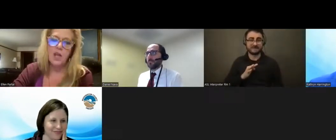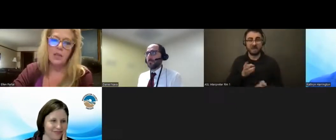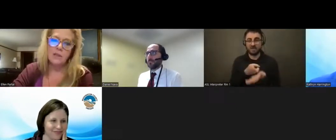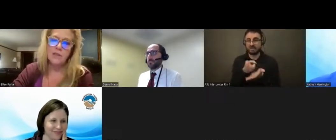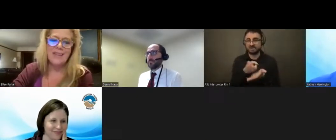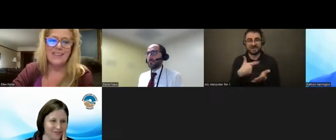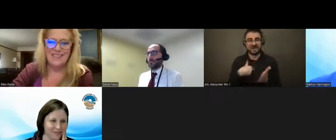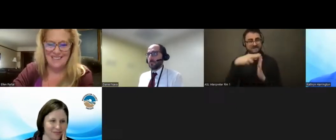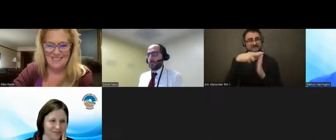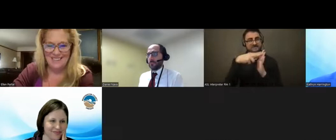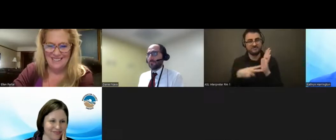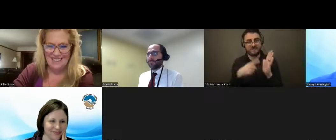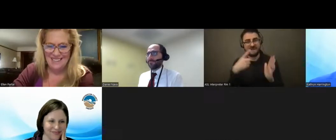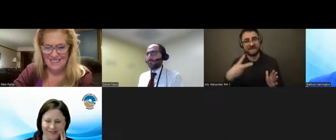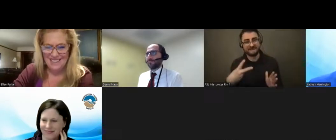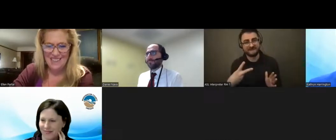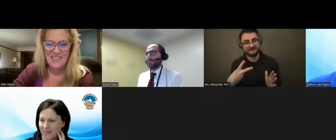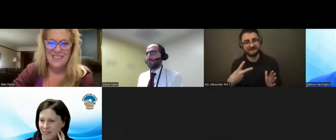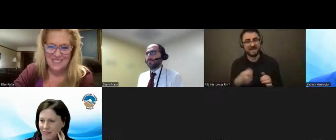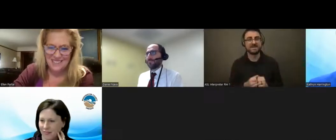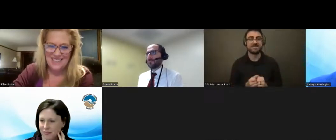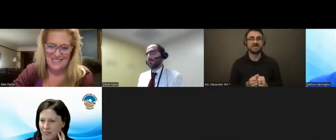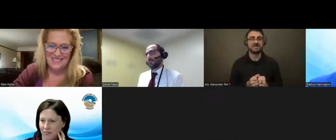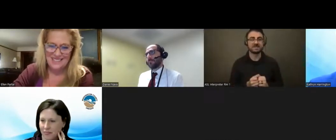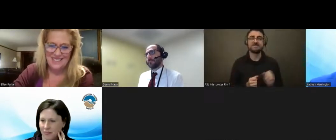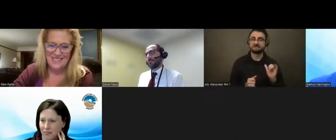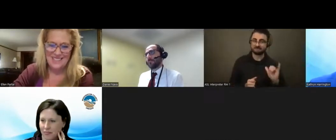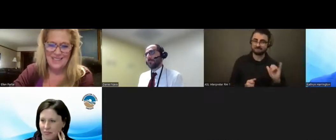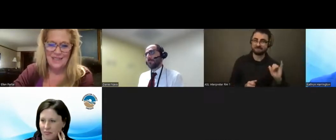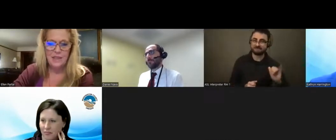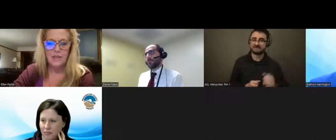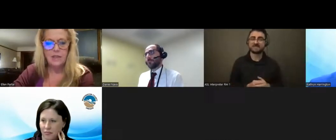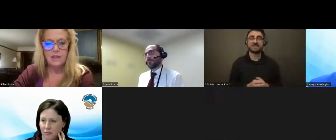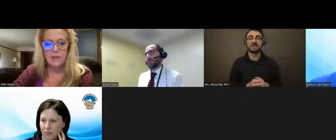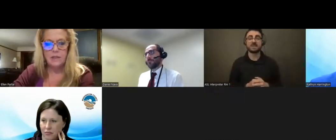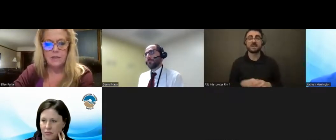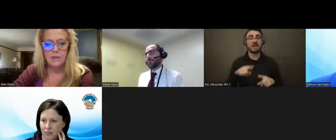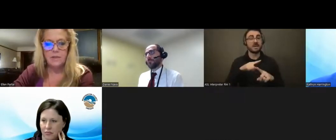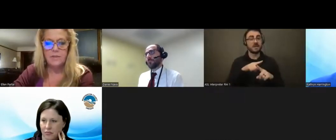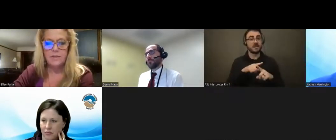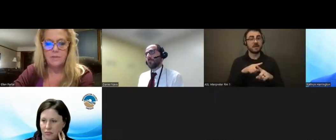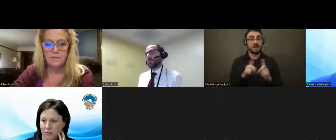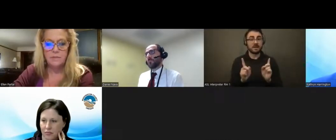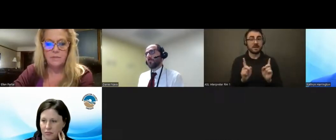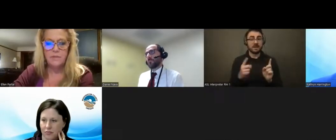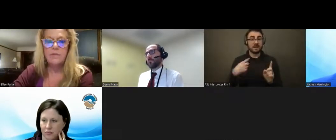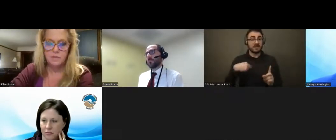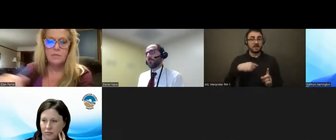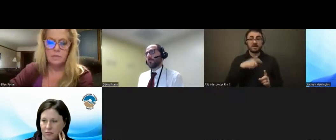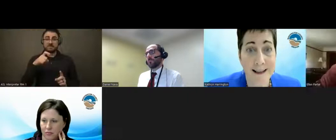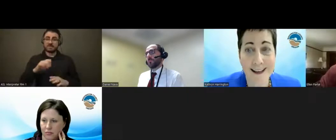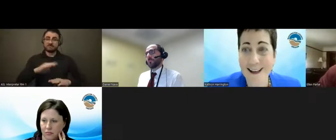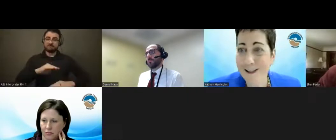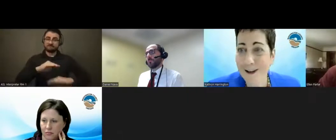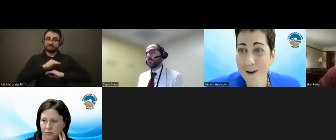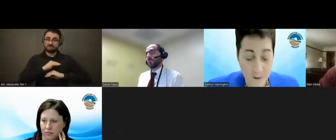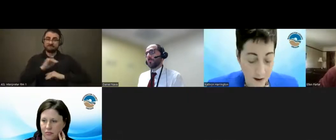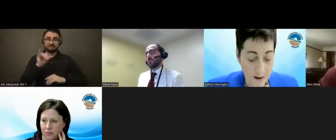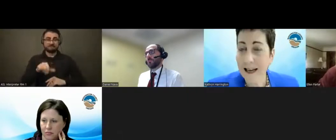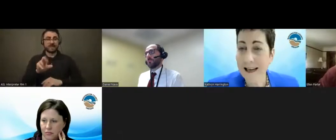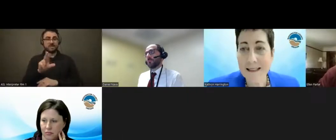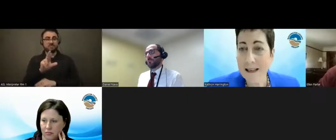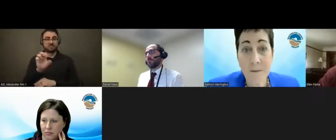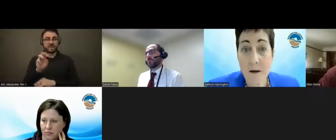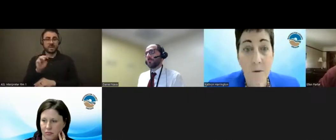not even the full letter. But we do have to satisfy the remand, absolutely.